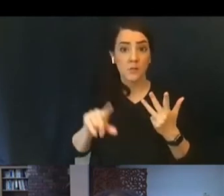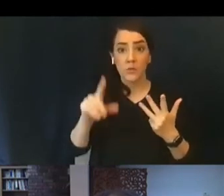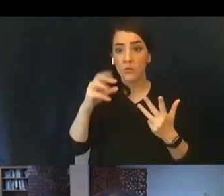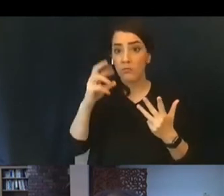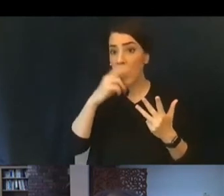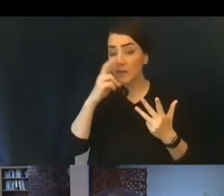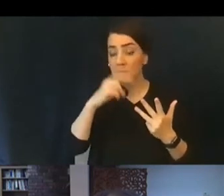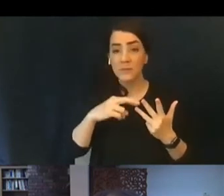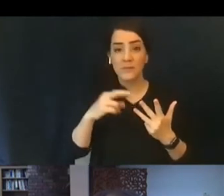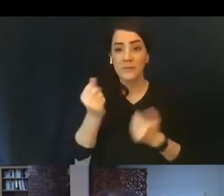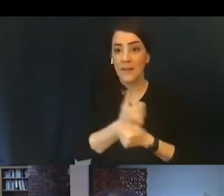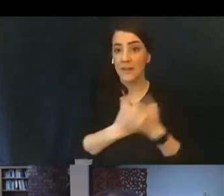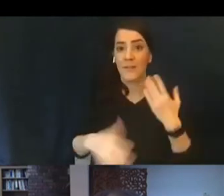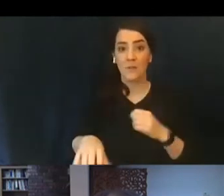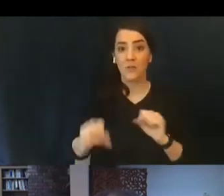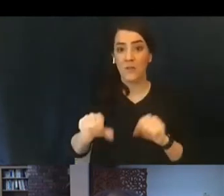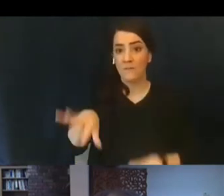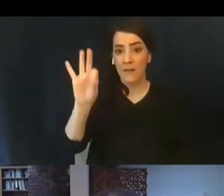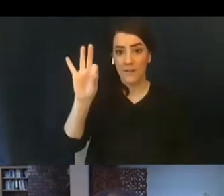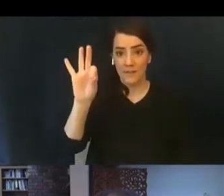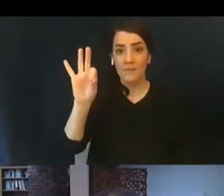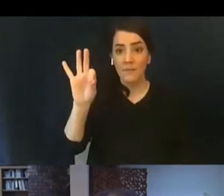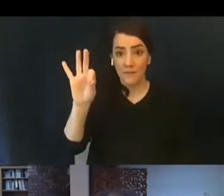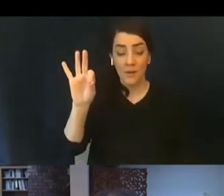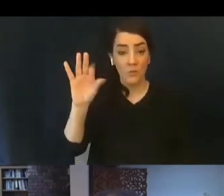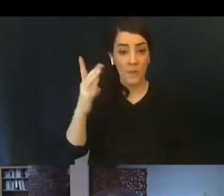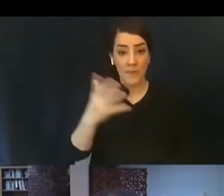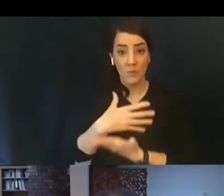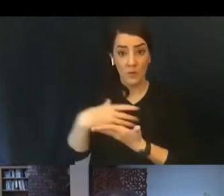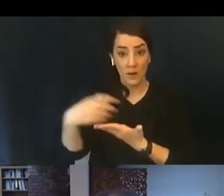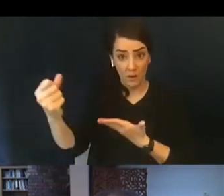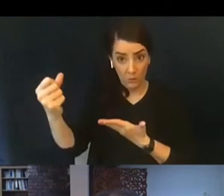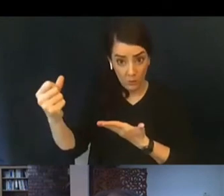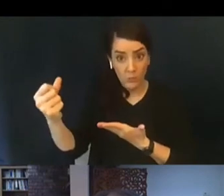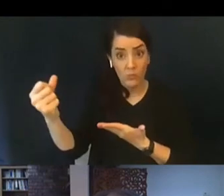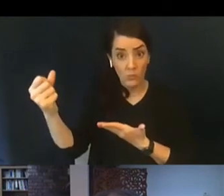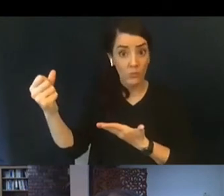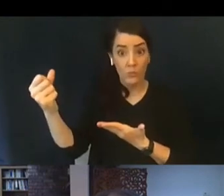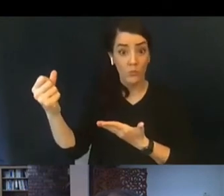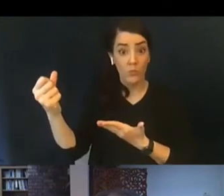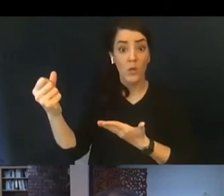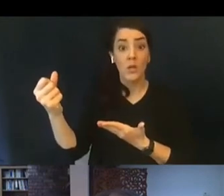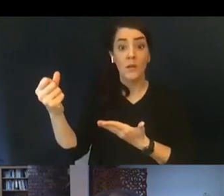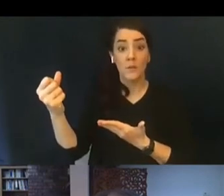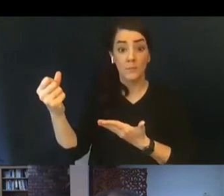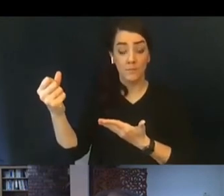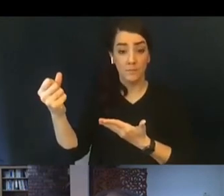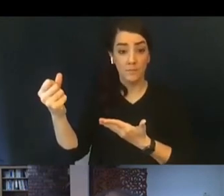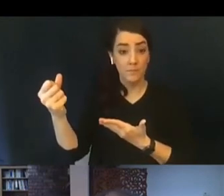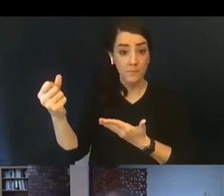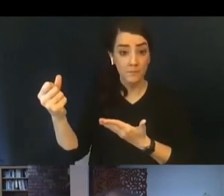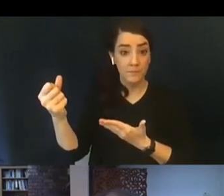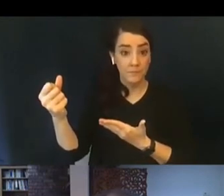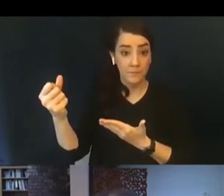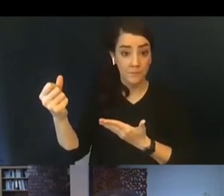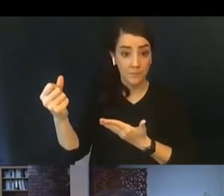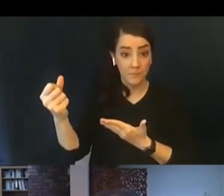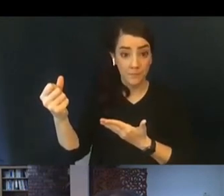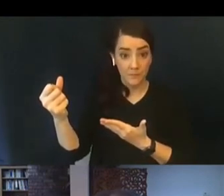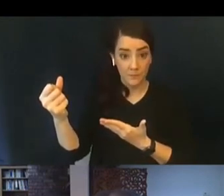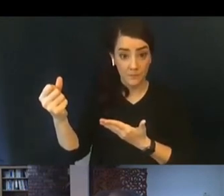areas after the Holdomor that were struck the hardest, they were finding empty